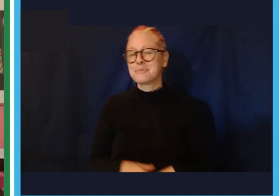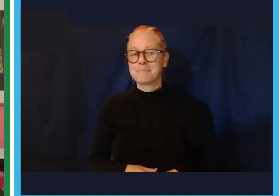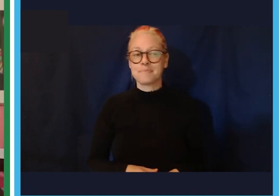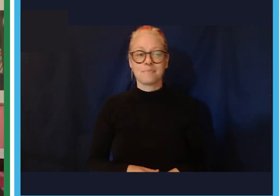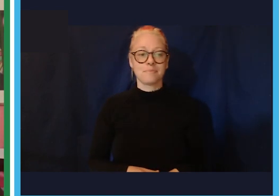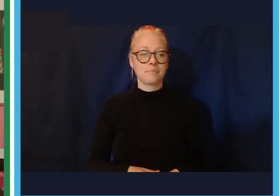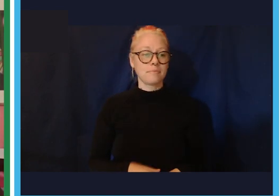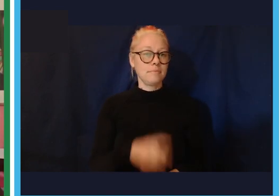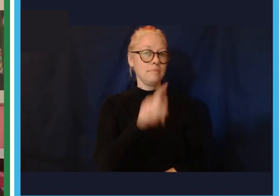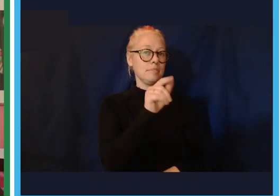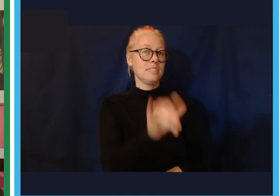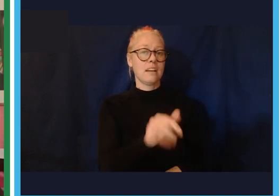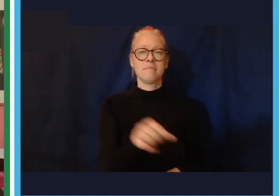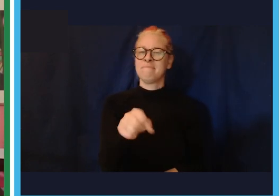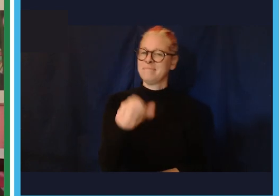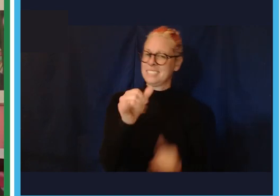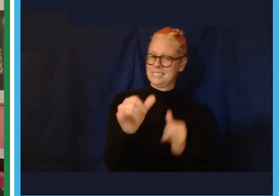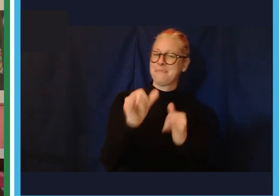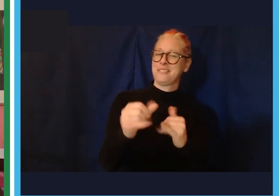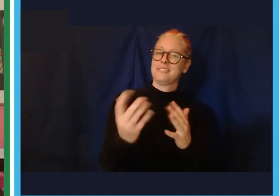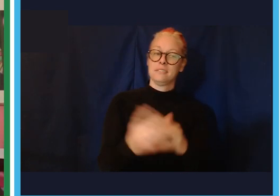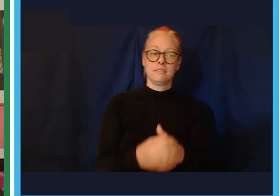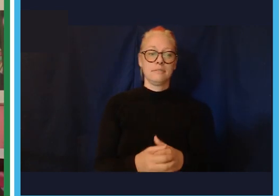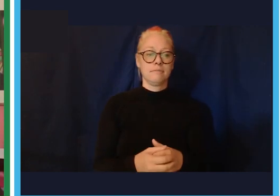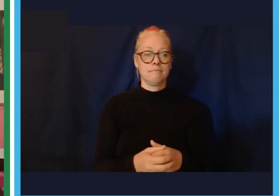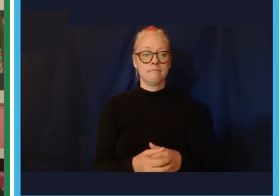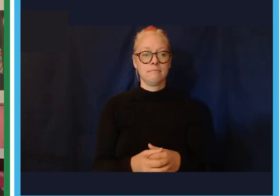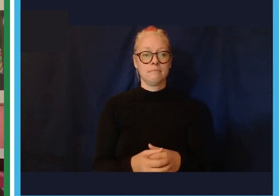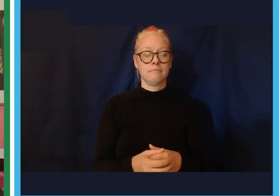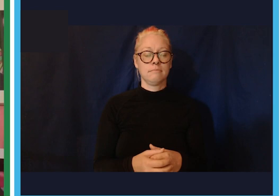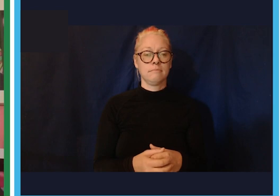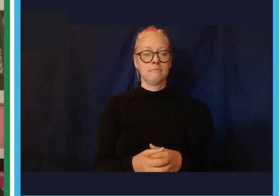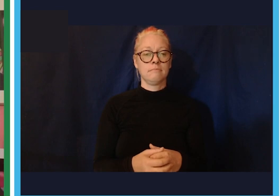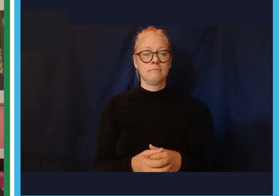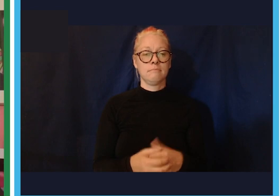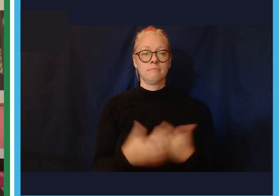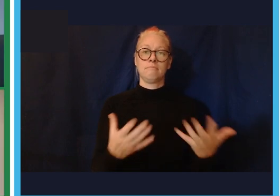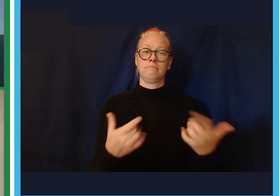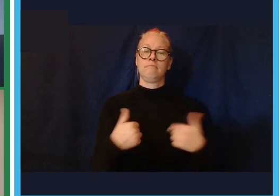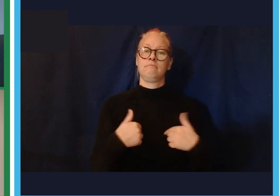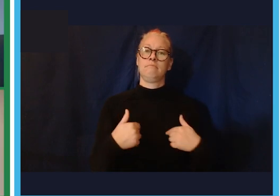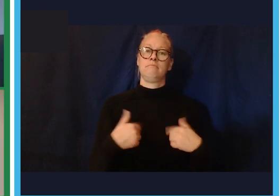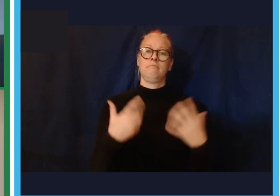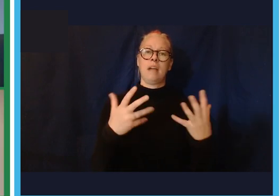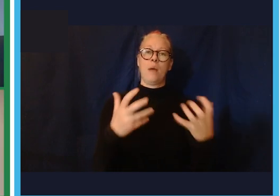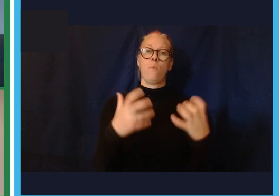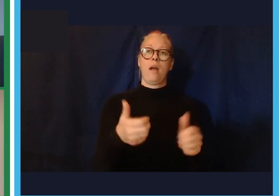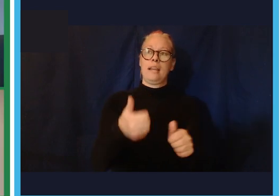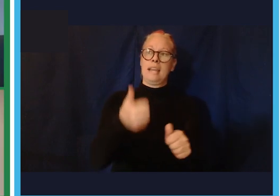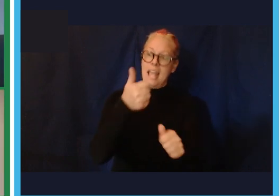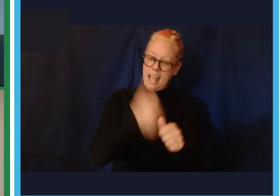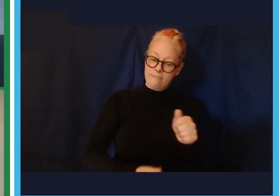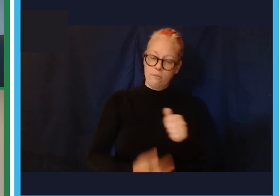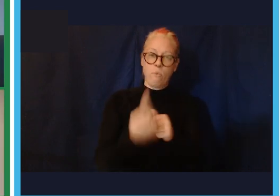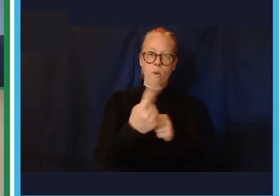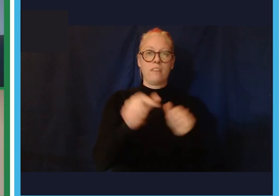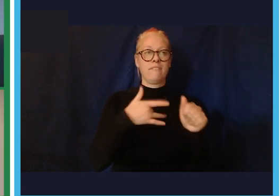that that there's an appetite to hear from these types of stories. Mm.